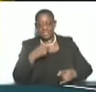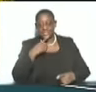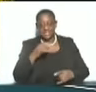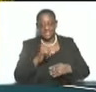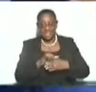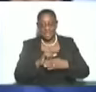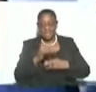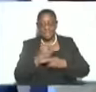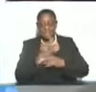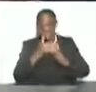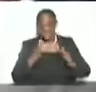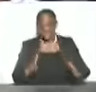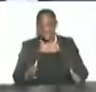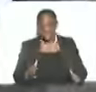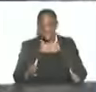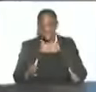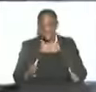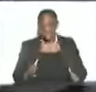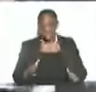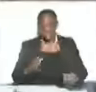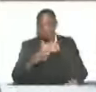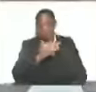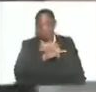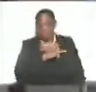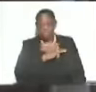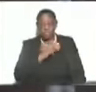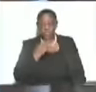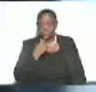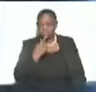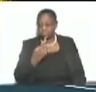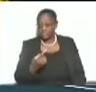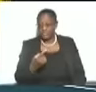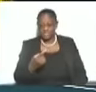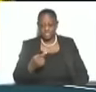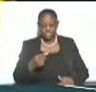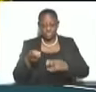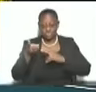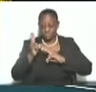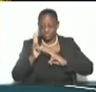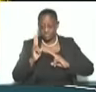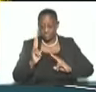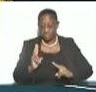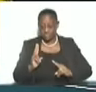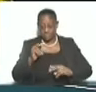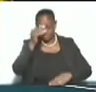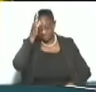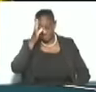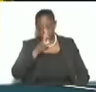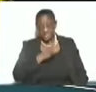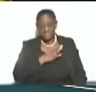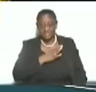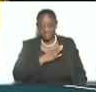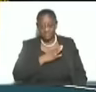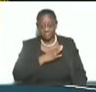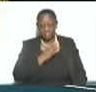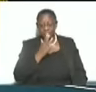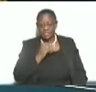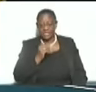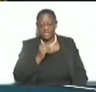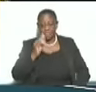was a statesman and a Bahamian ambassador at